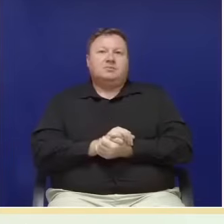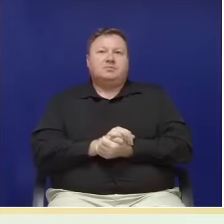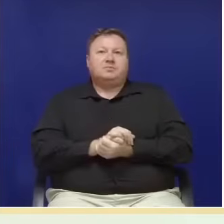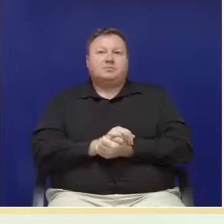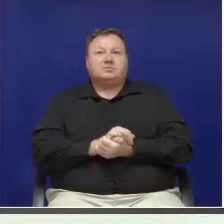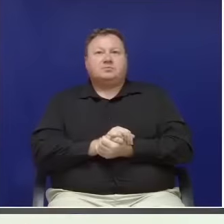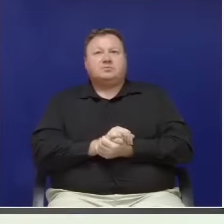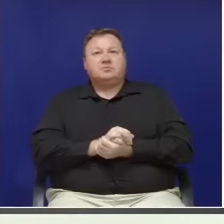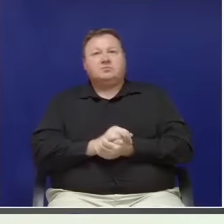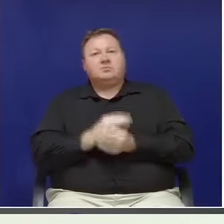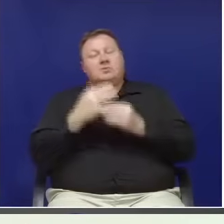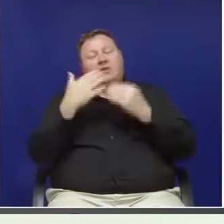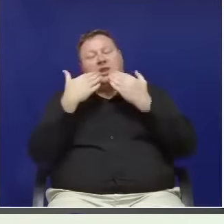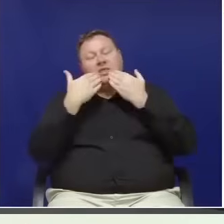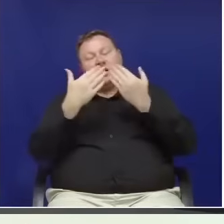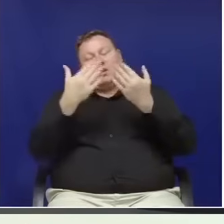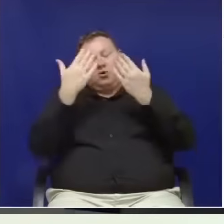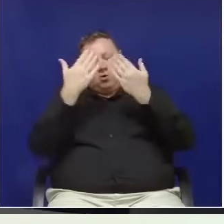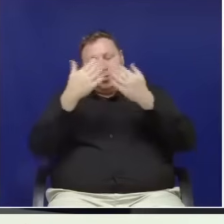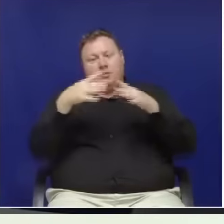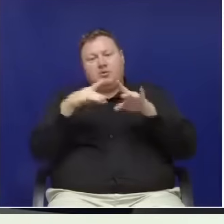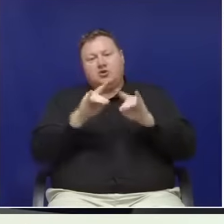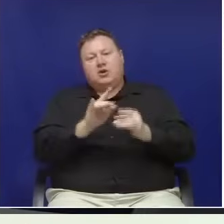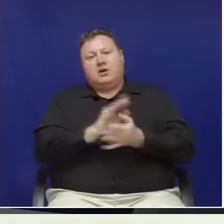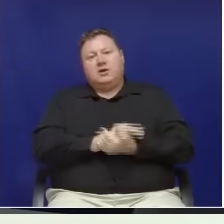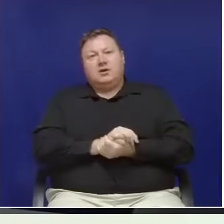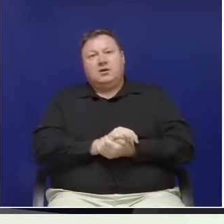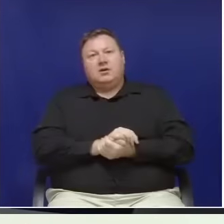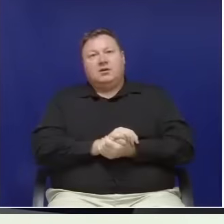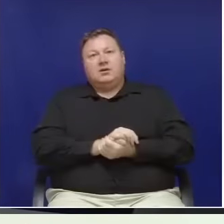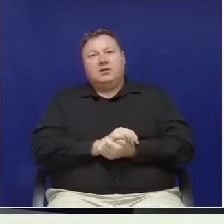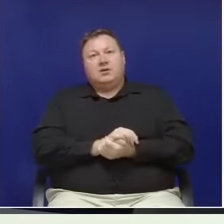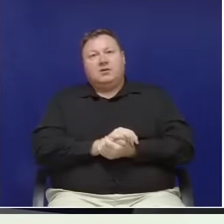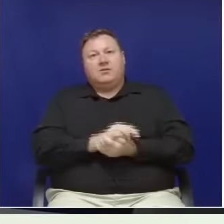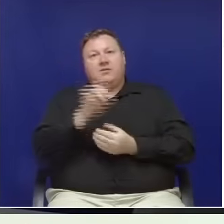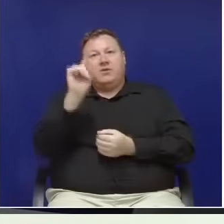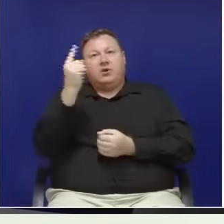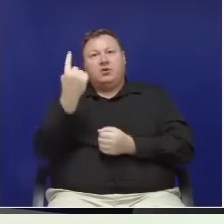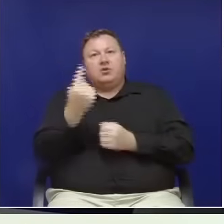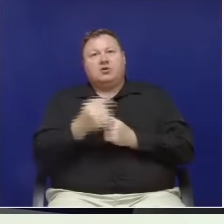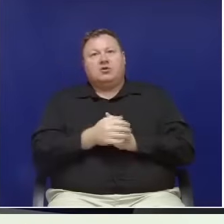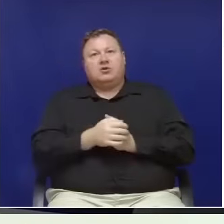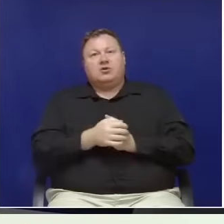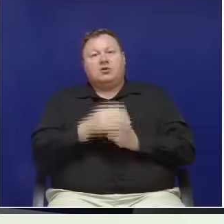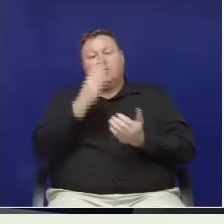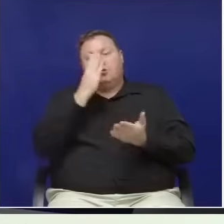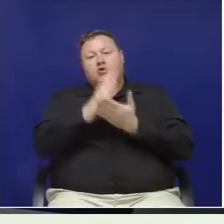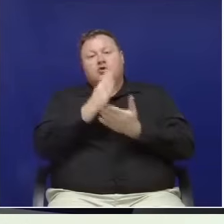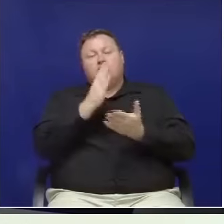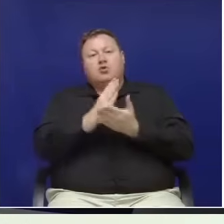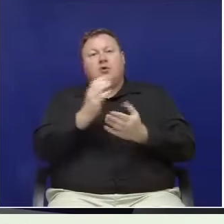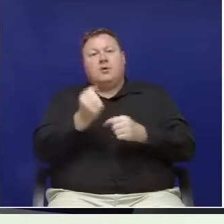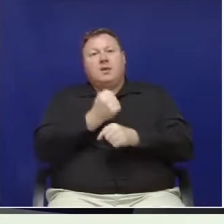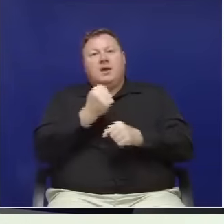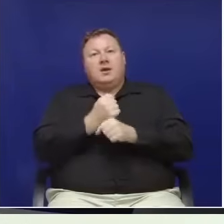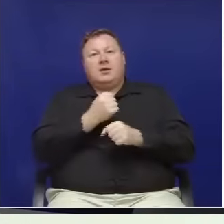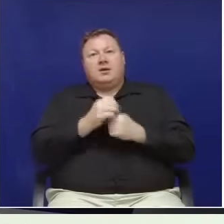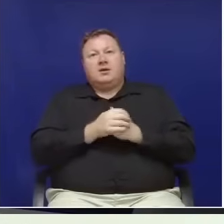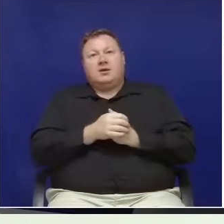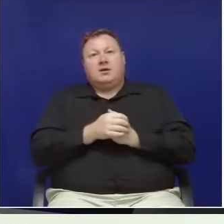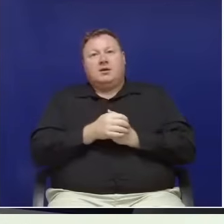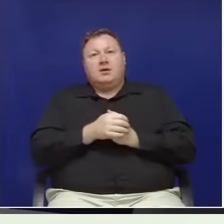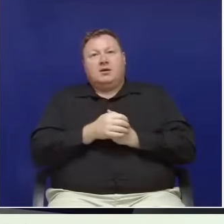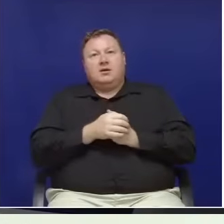Thank you, Honourable Chair. Firstly, to ensure that